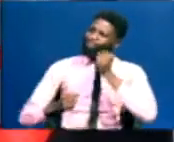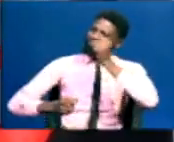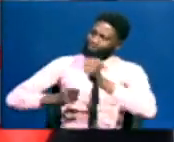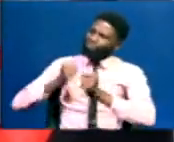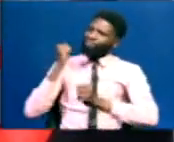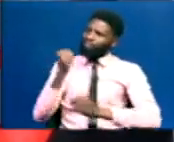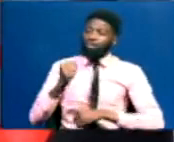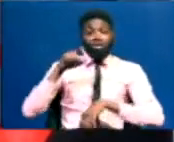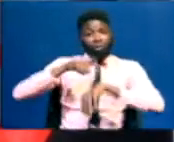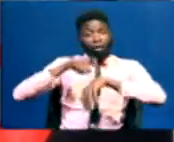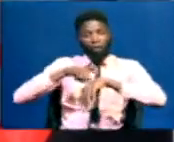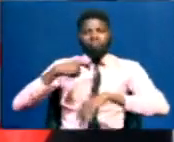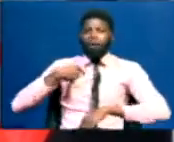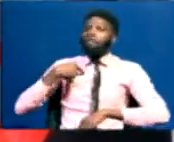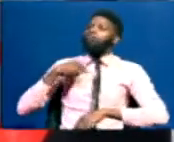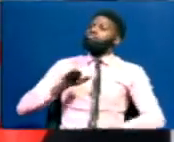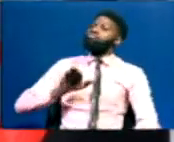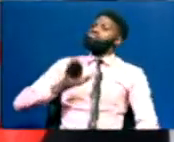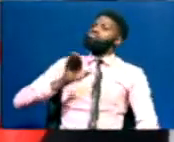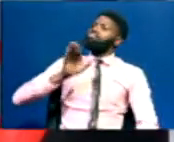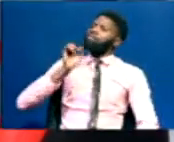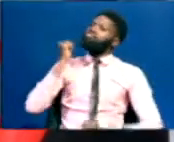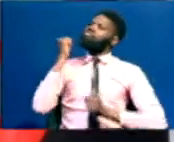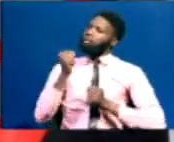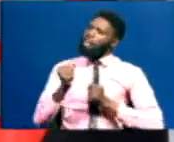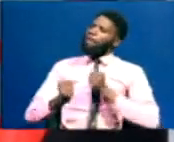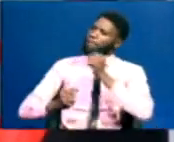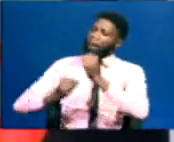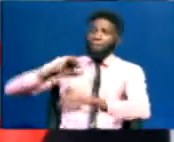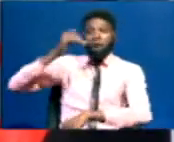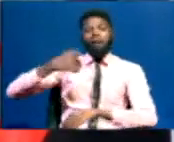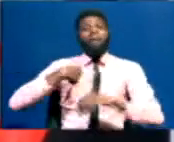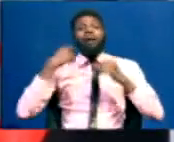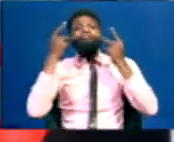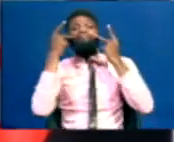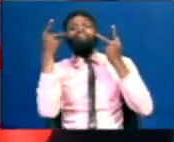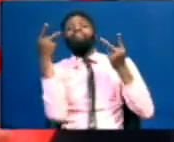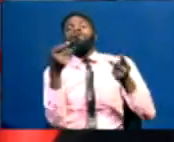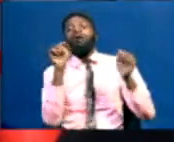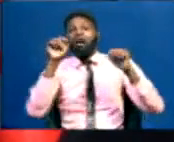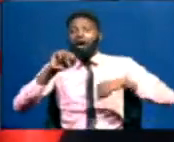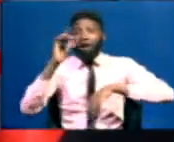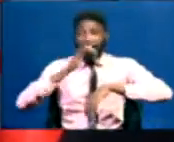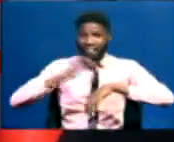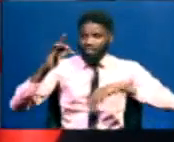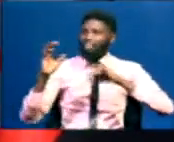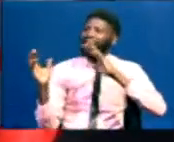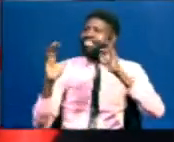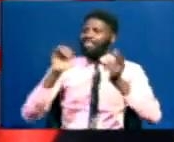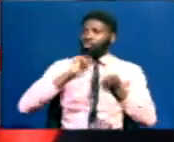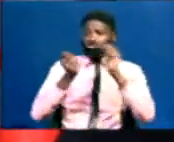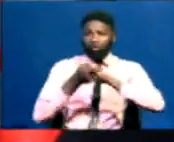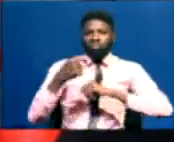when I was going up the mountain, I would see even the effect of climate change, whereby if I did Mount